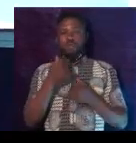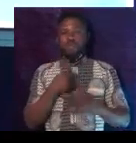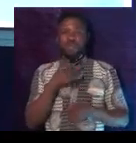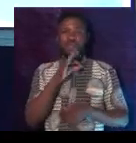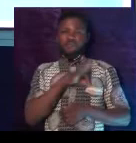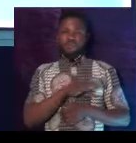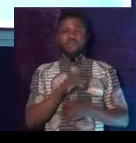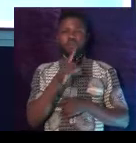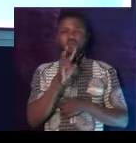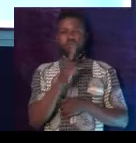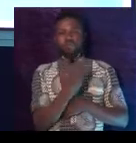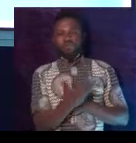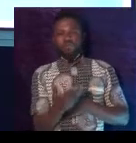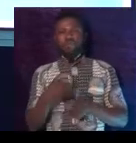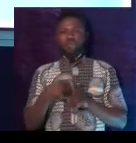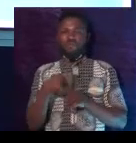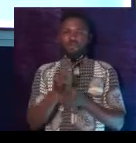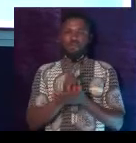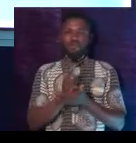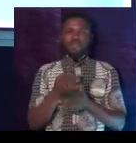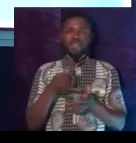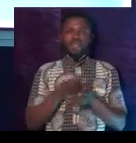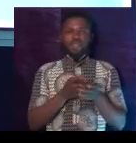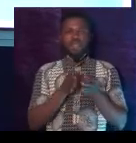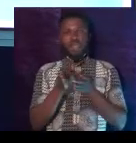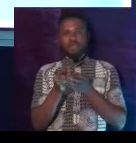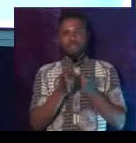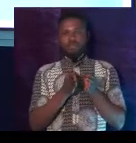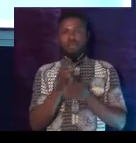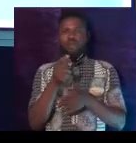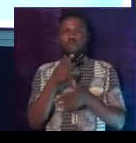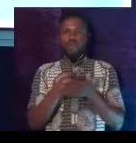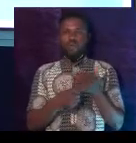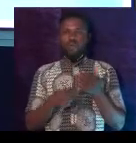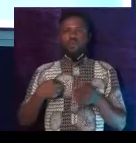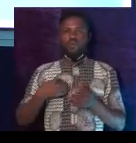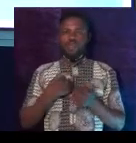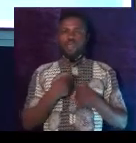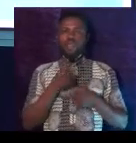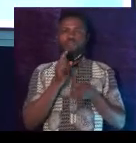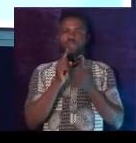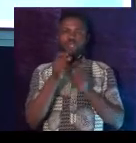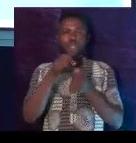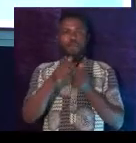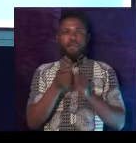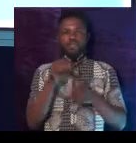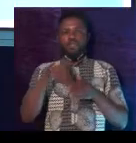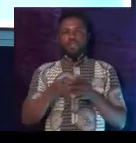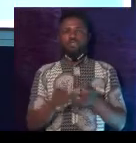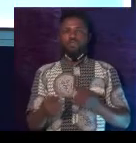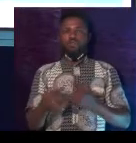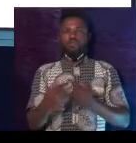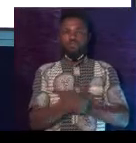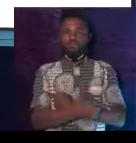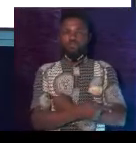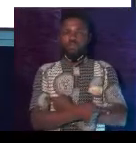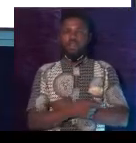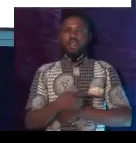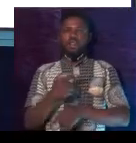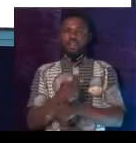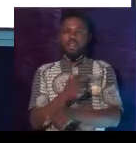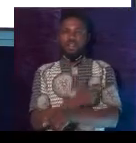have gained one or two things from the video. It actually explains what we have talked about in today's